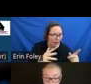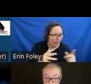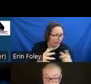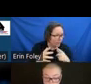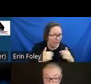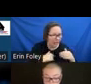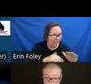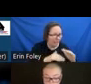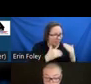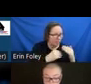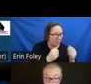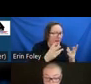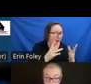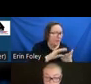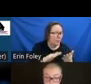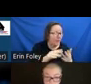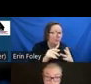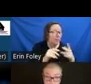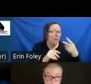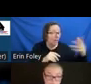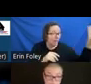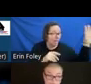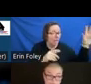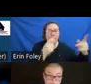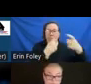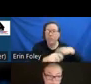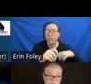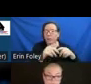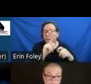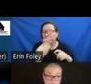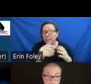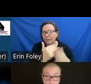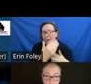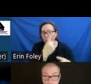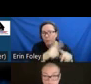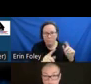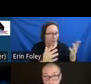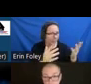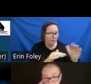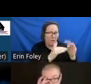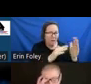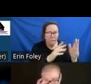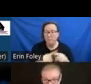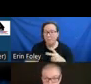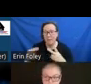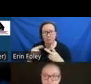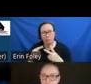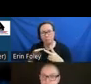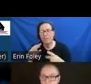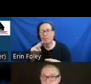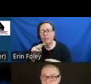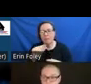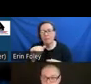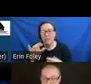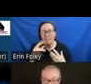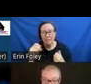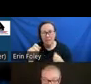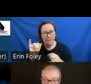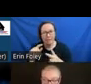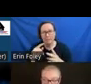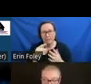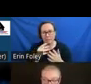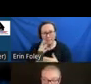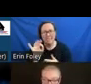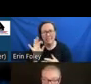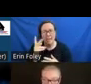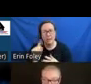And because entitlements are very rare in adult services, these Mass Health State Plan Services are very important. And I'm going to talk